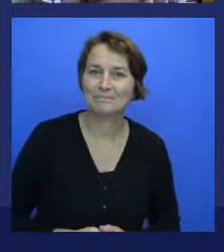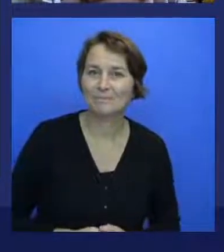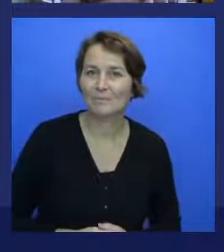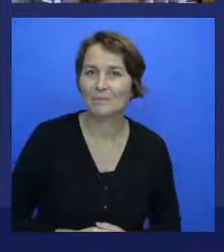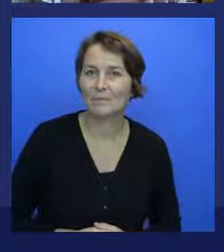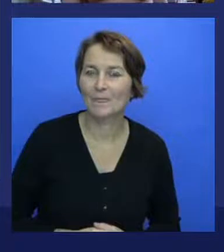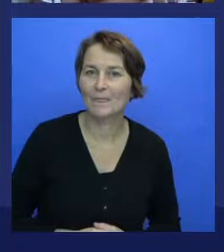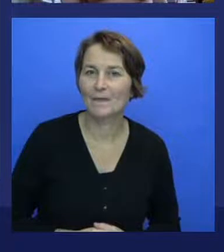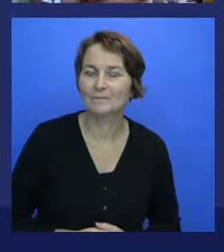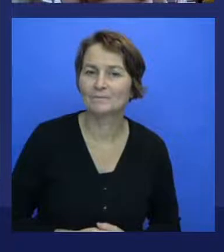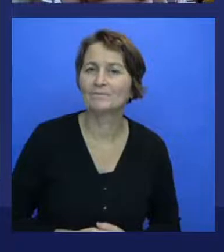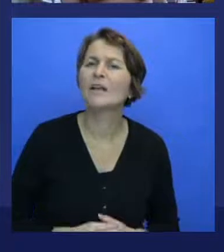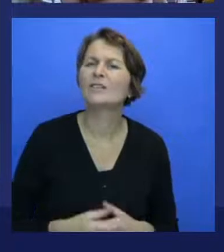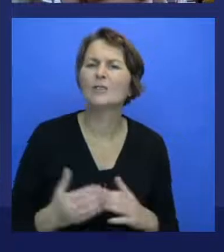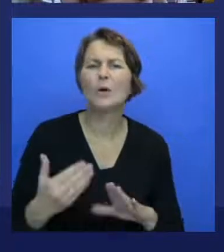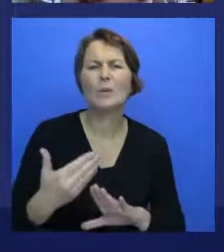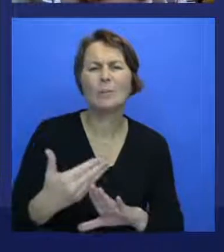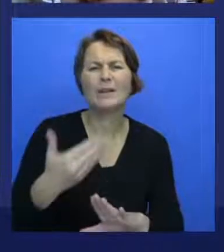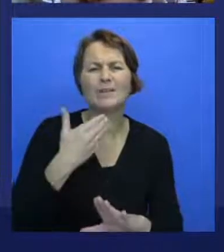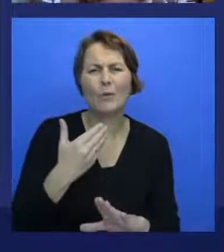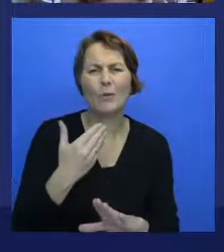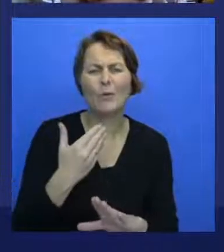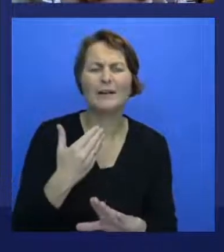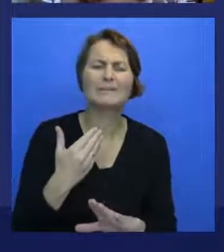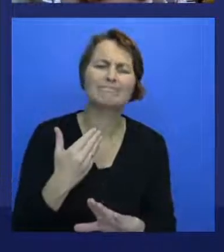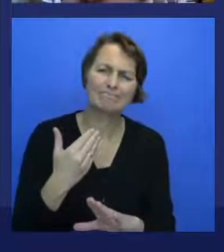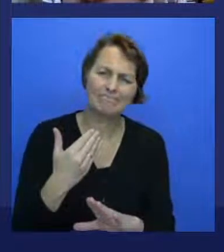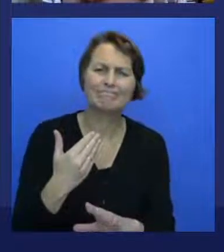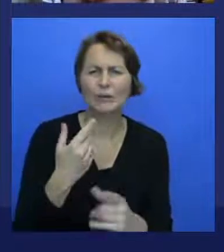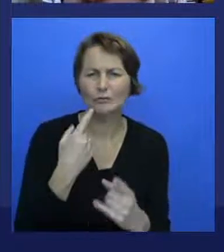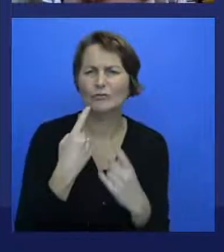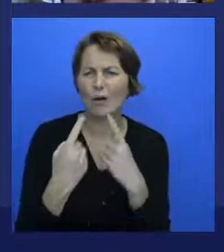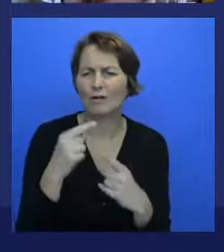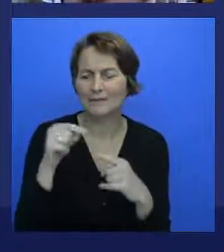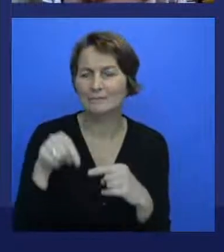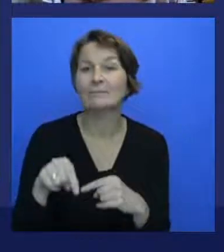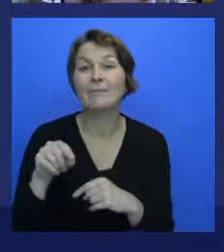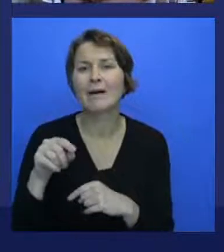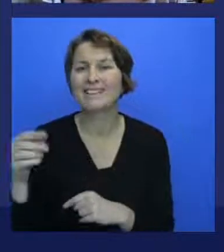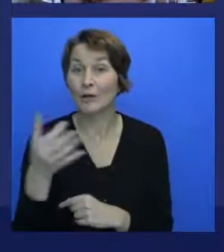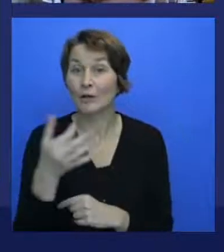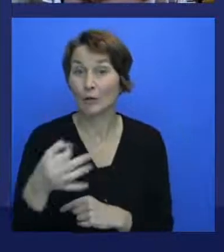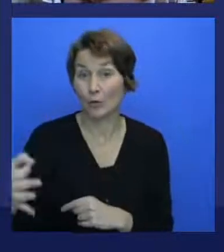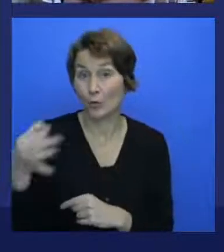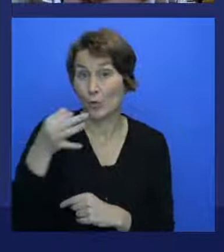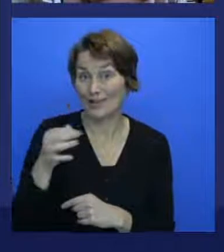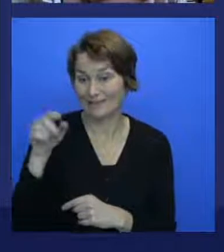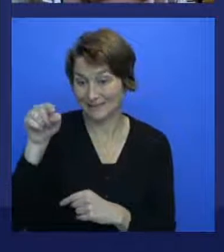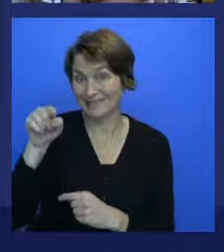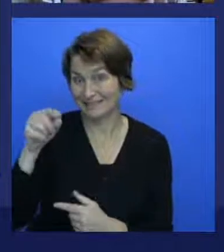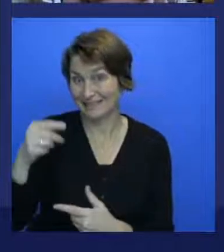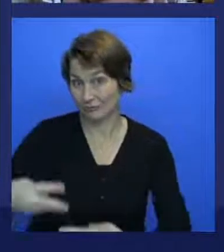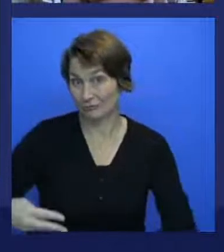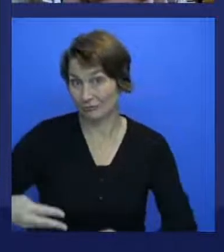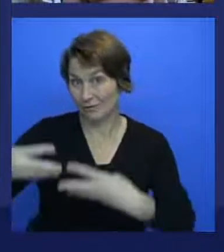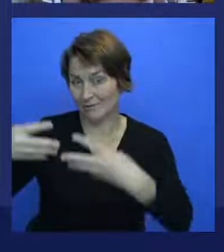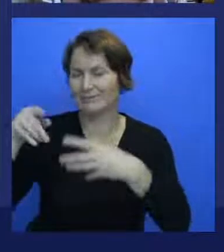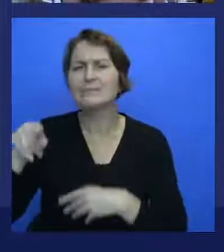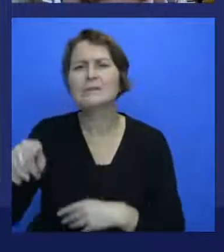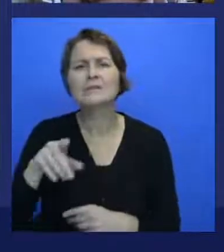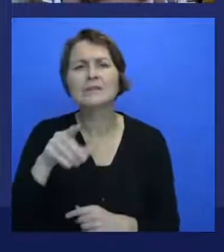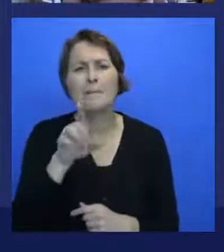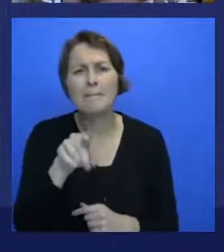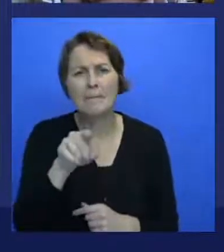I know we've talked about this before. Someone is asking, did you ever implement something like this, anomaly